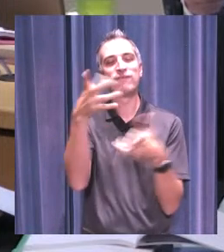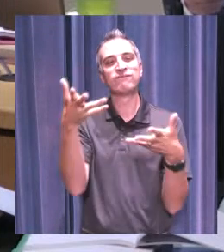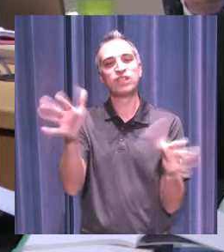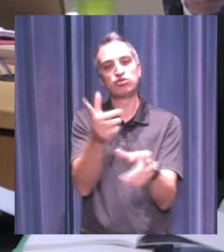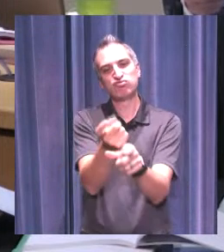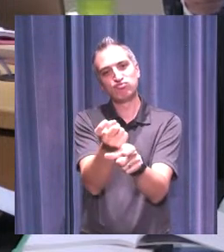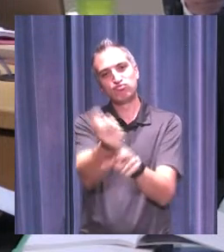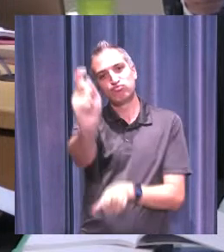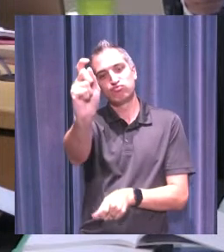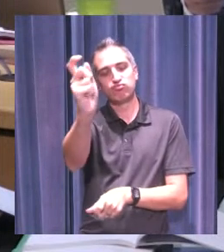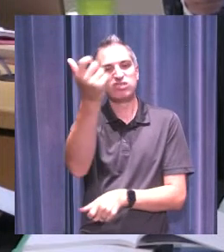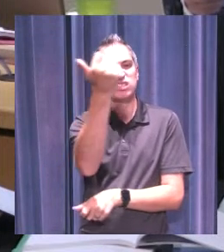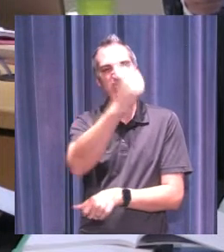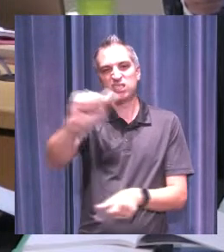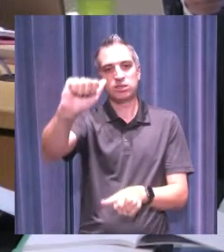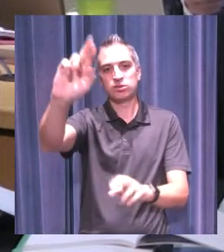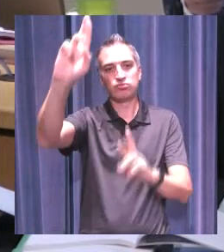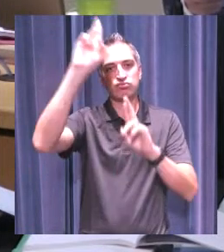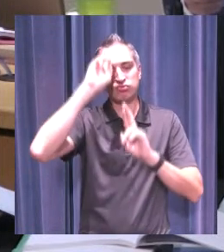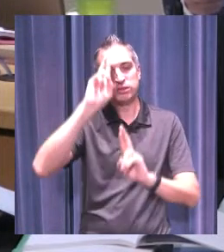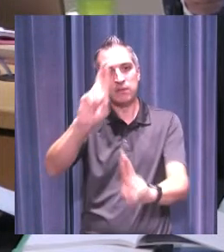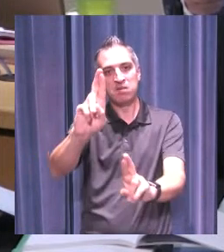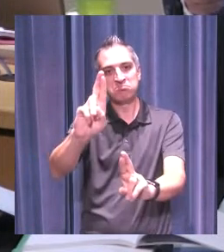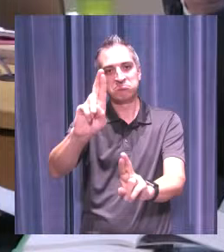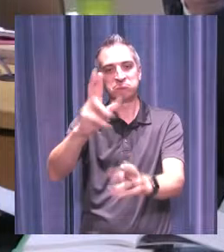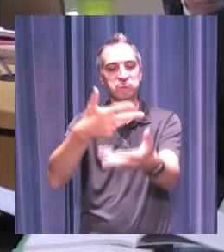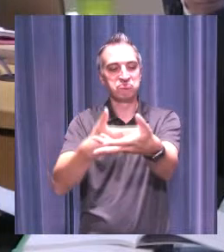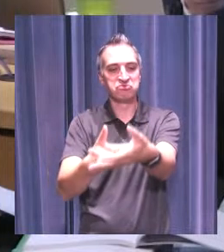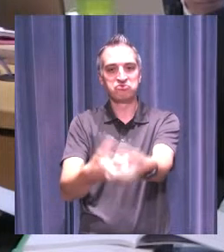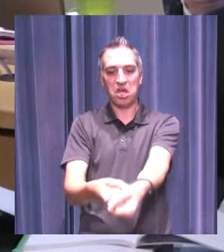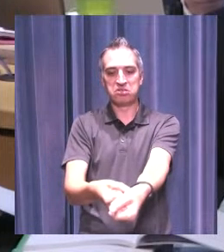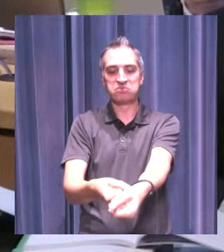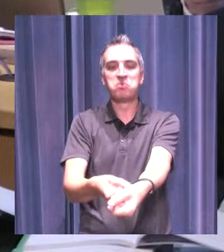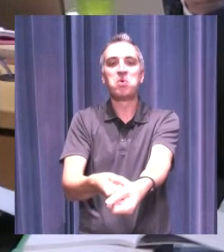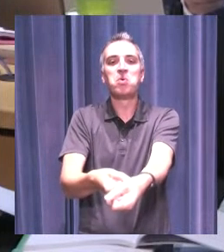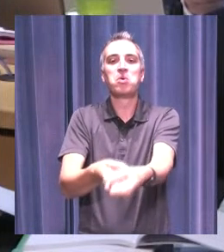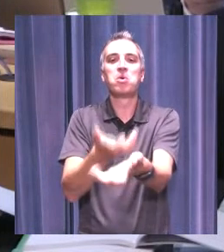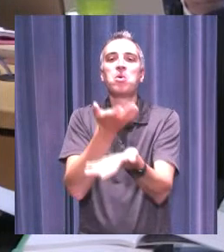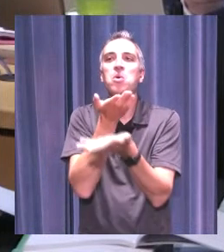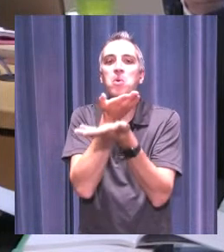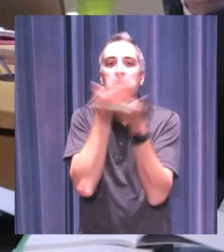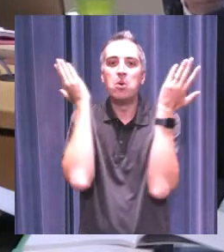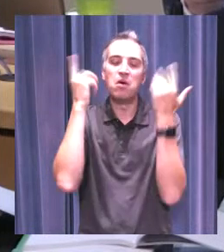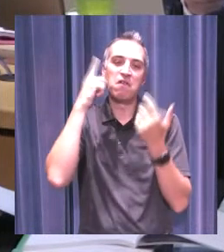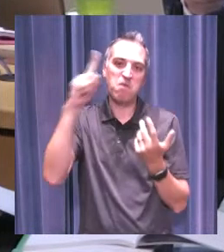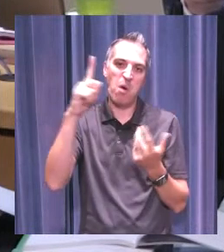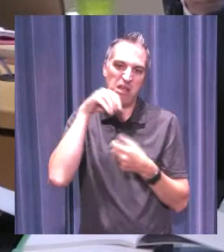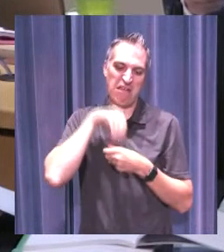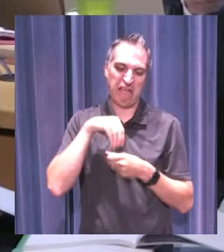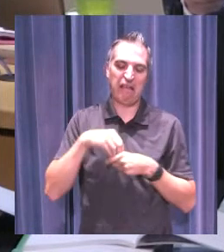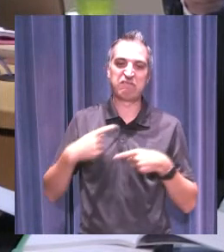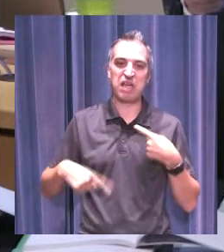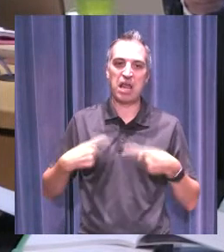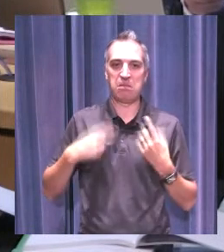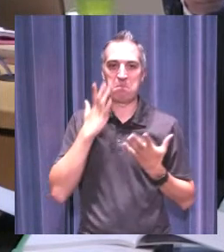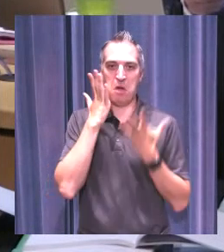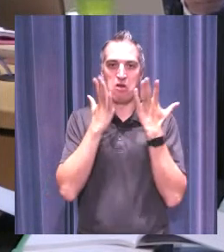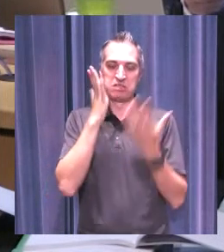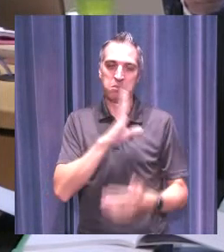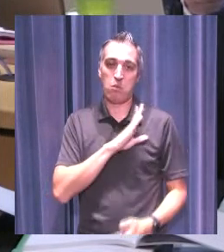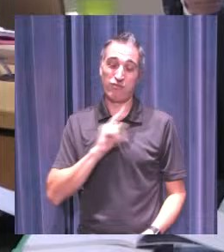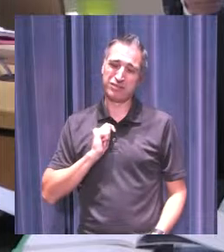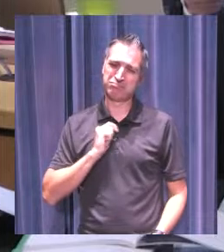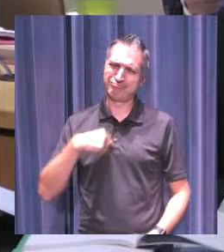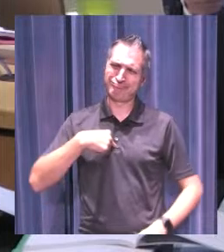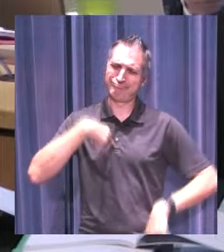little respect and trust staff members have had for an infighting embarrassment of a Board of Trustees. So it makes